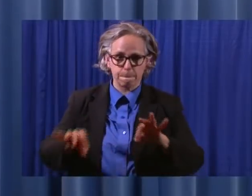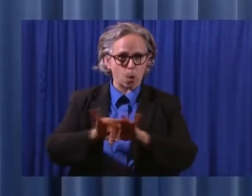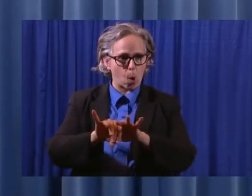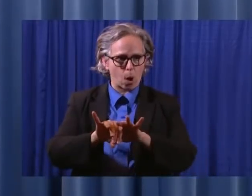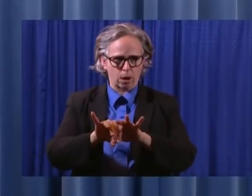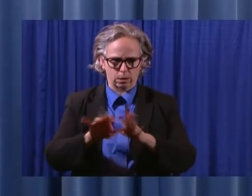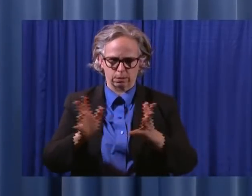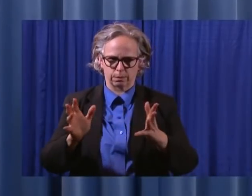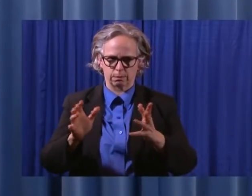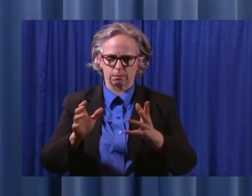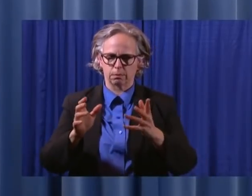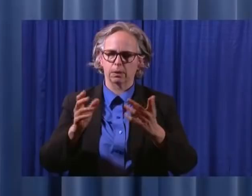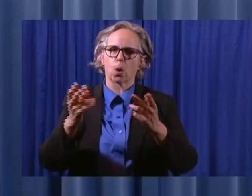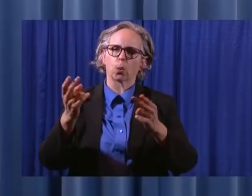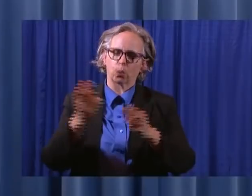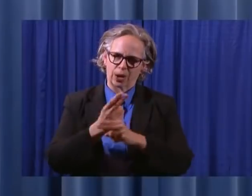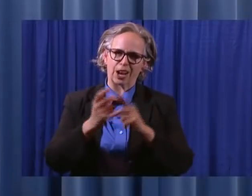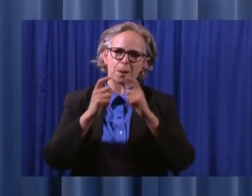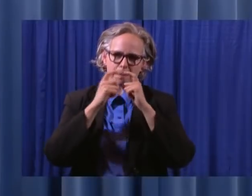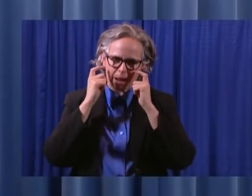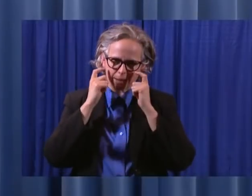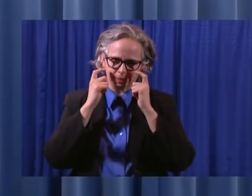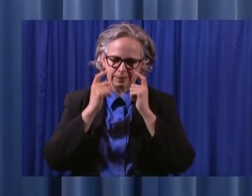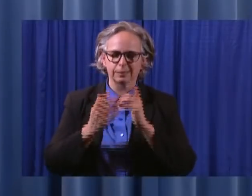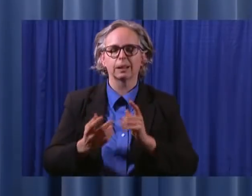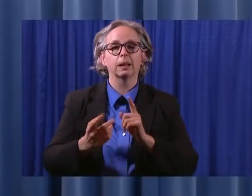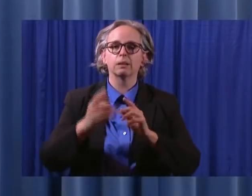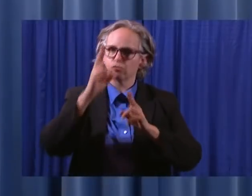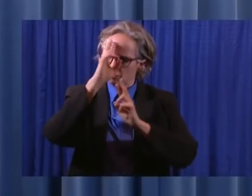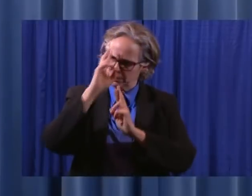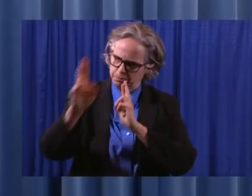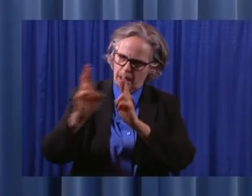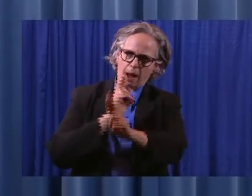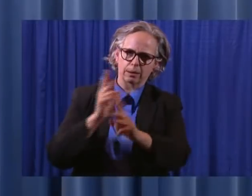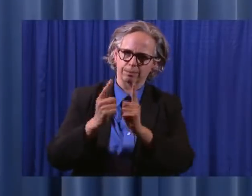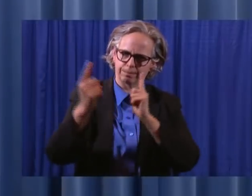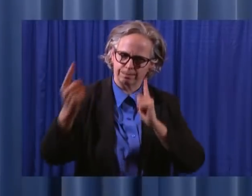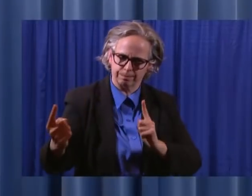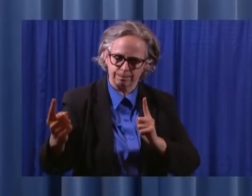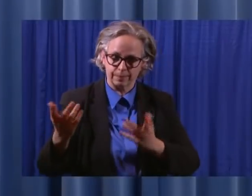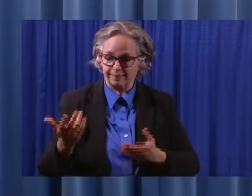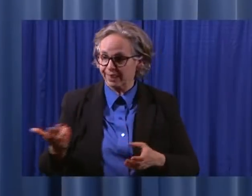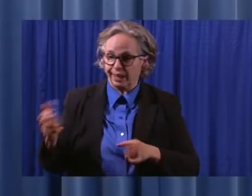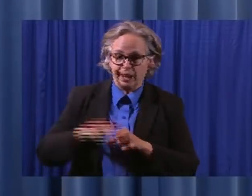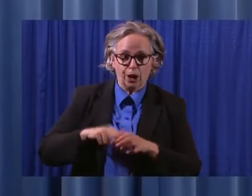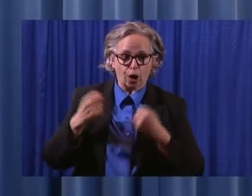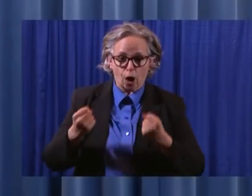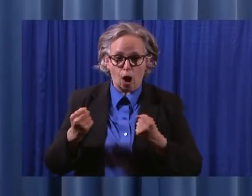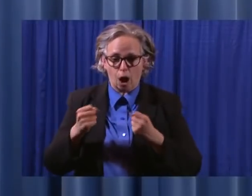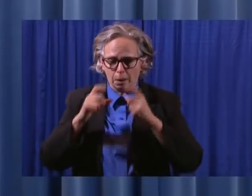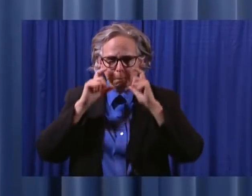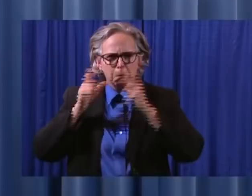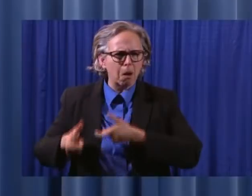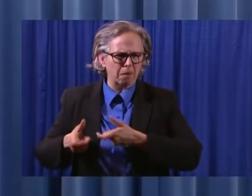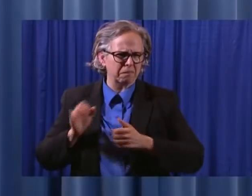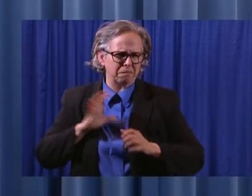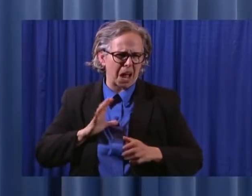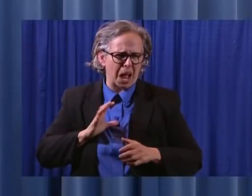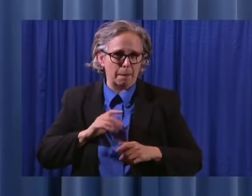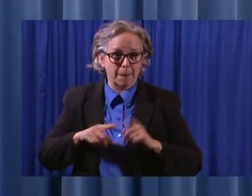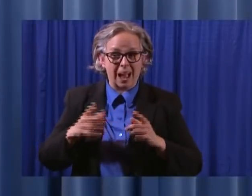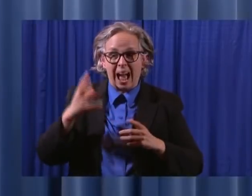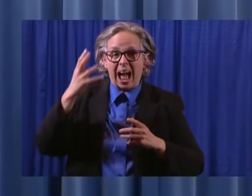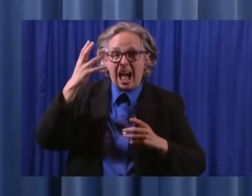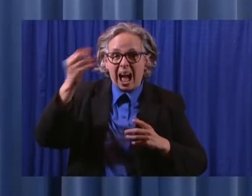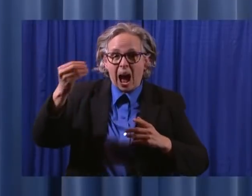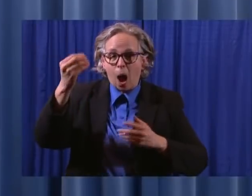they wear a mask anytime that they're out in public. If they're in their car, that's great. If they're out, walking in a state park and they don't think they're going to come